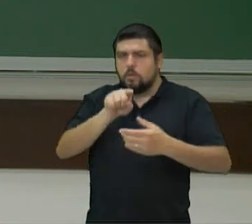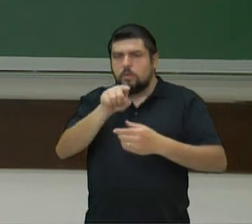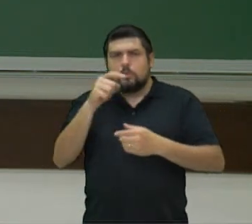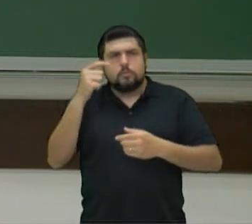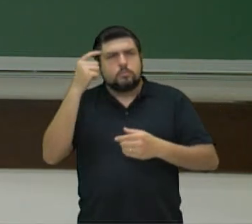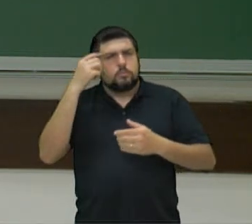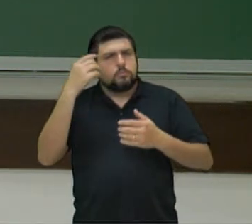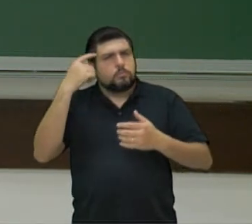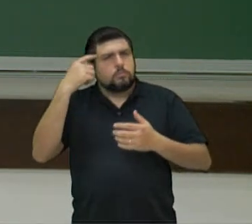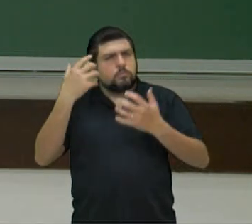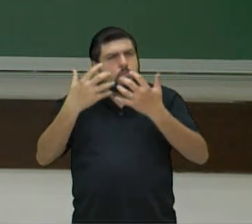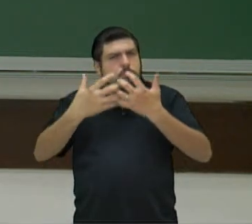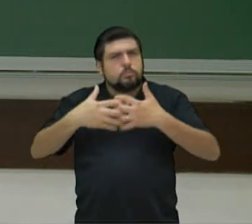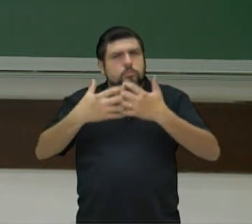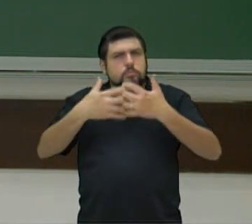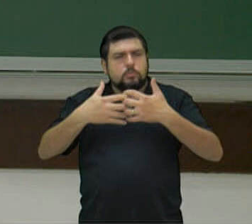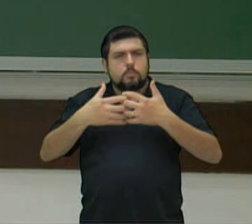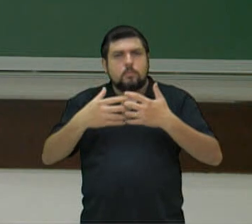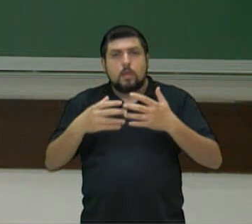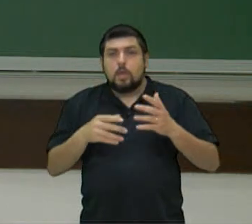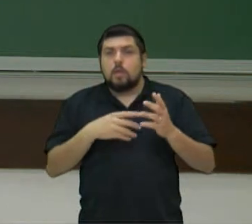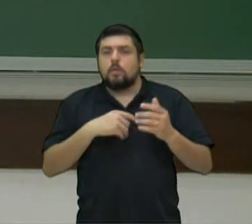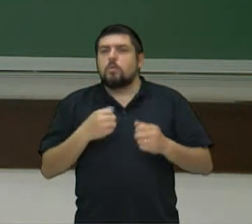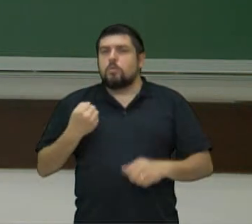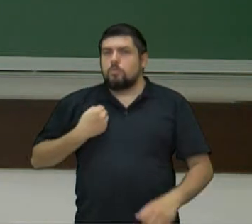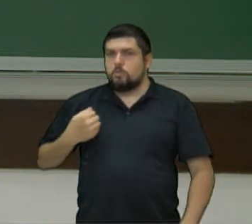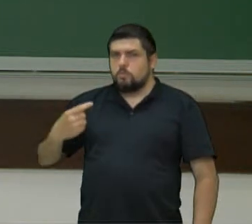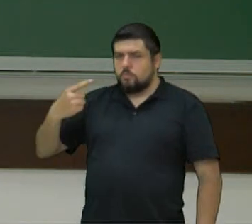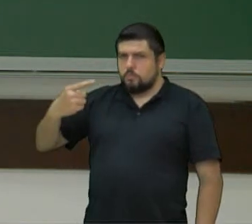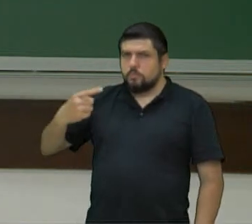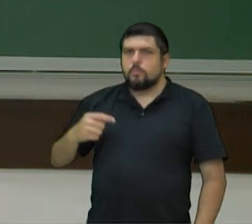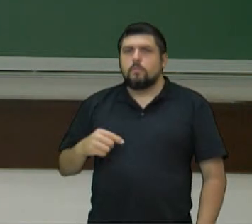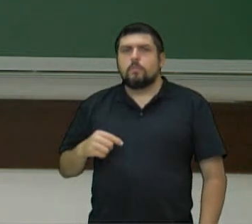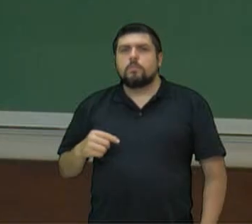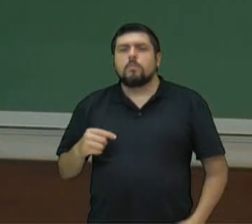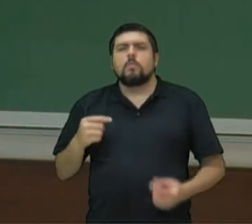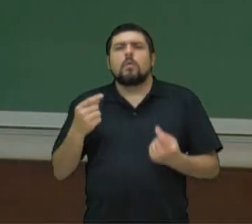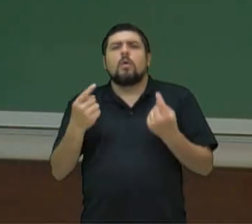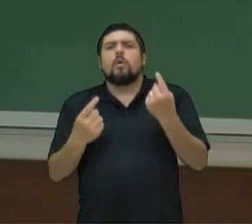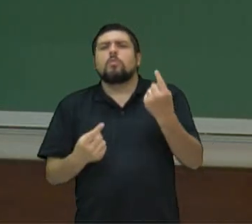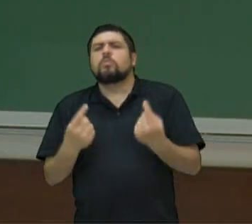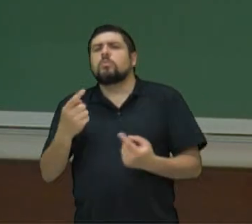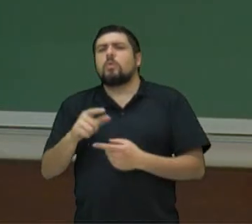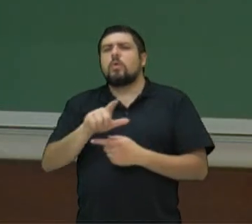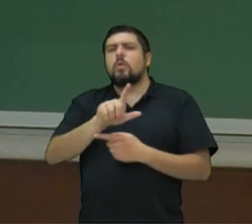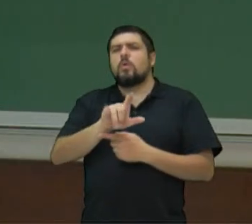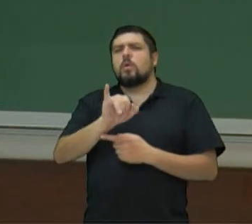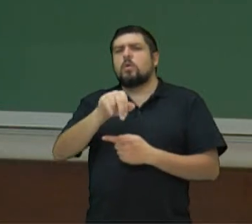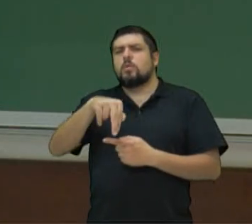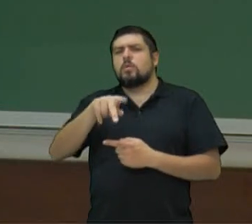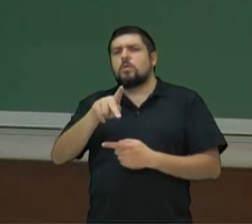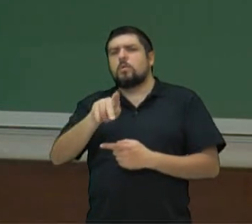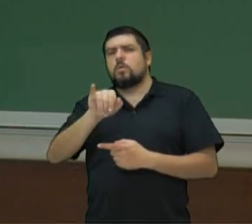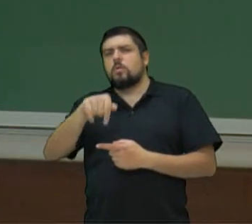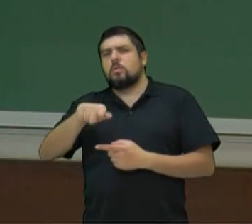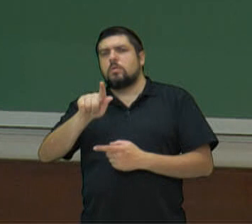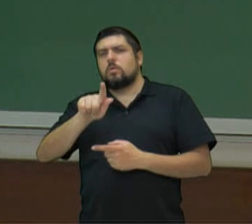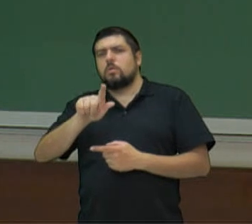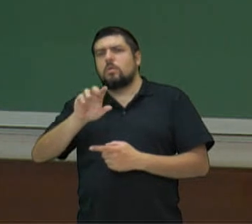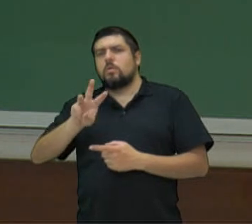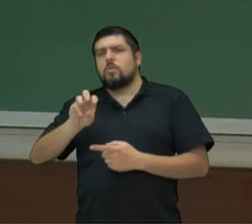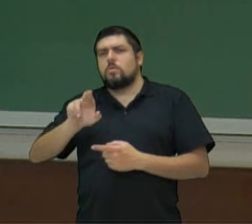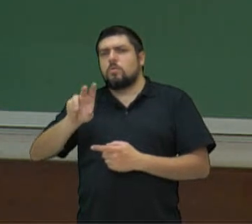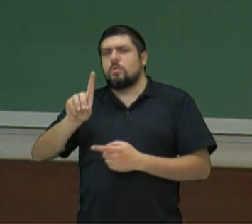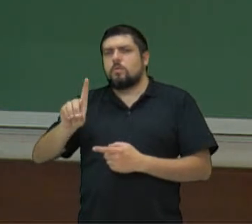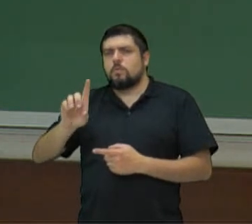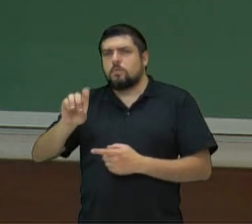lendo que nesse texto, lá no número 1 diz no texto, quais linking words expressam contraste. Então, conforme eu for